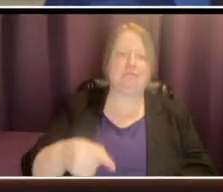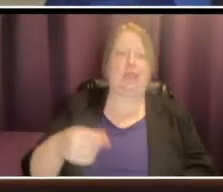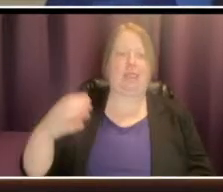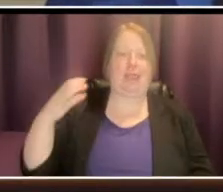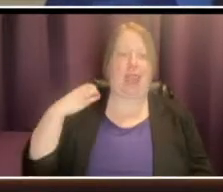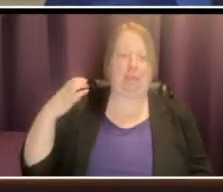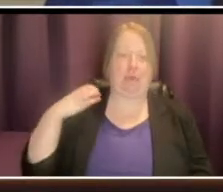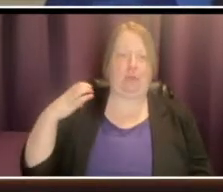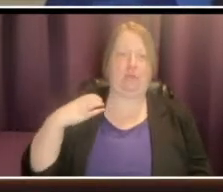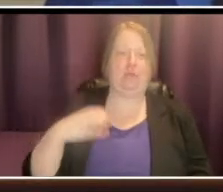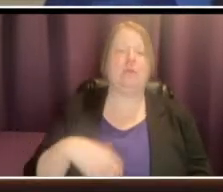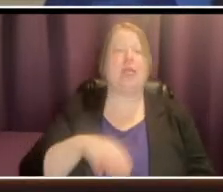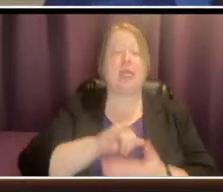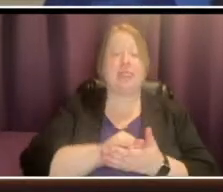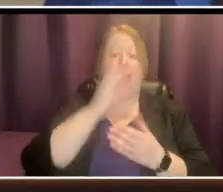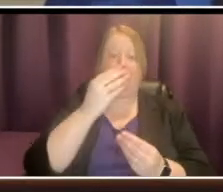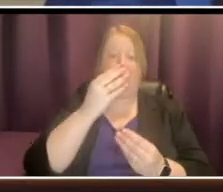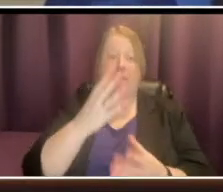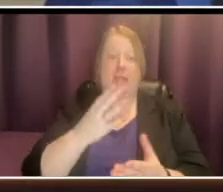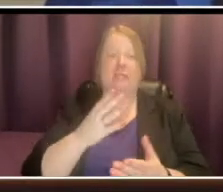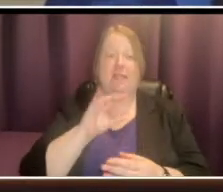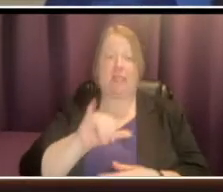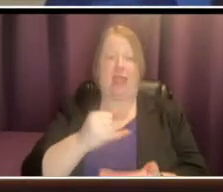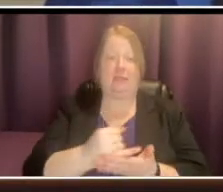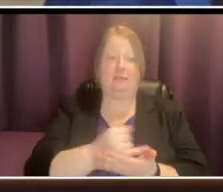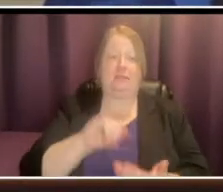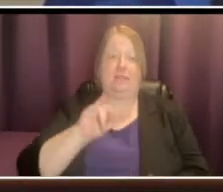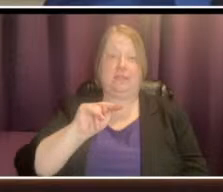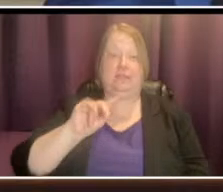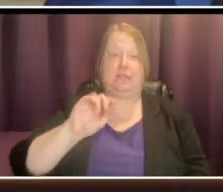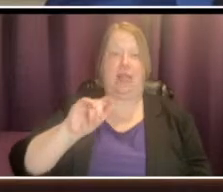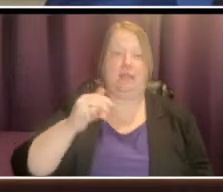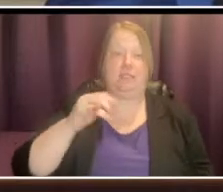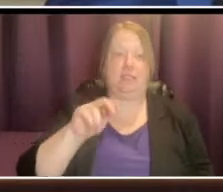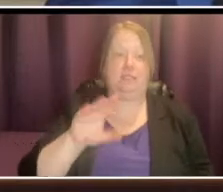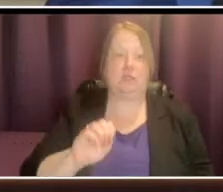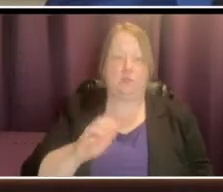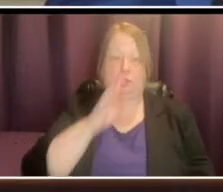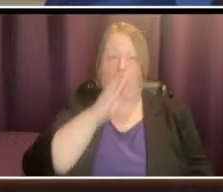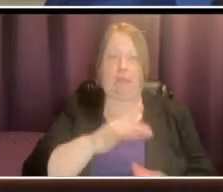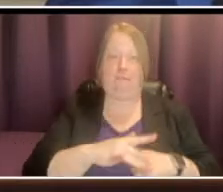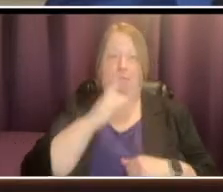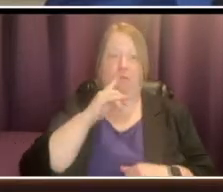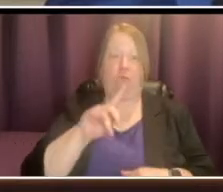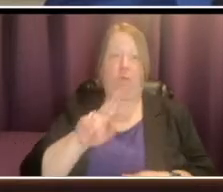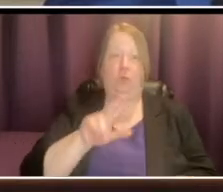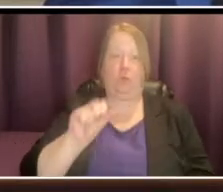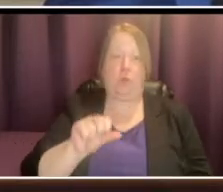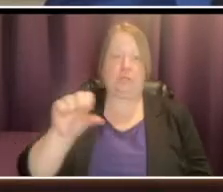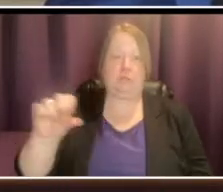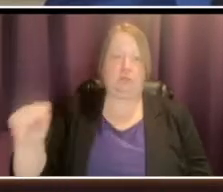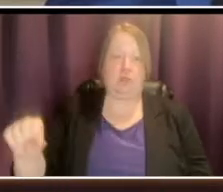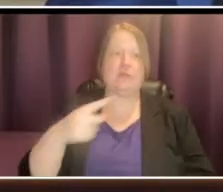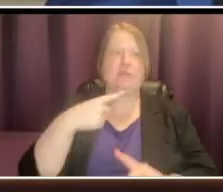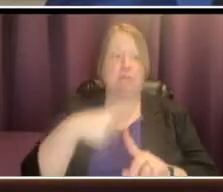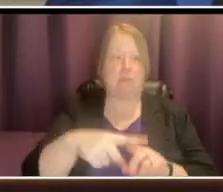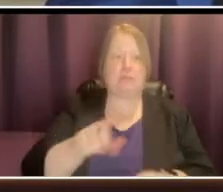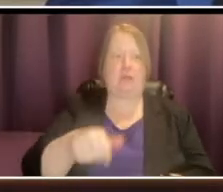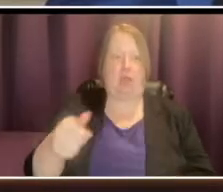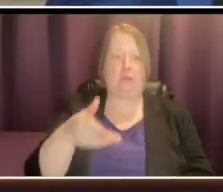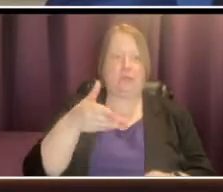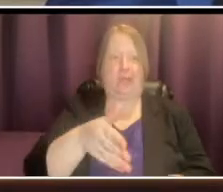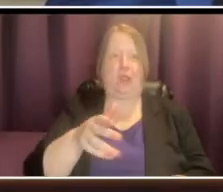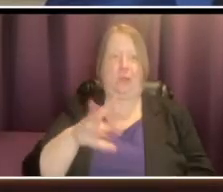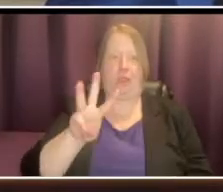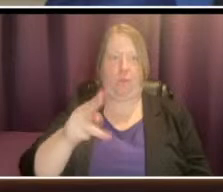available to the U.S. Secret Service and others in the White House in advance of the Ellipse speech, in advance of the